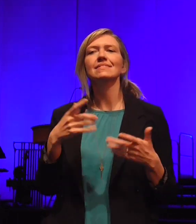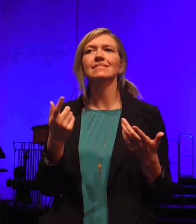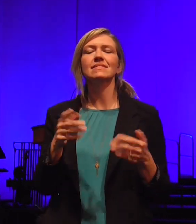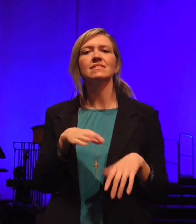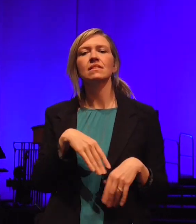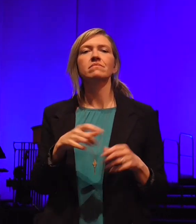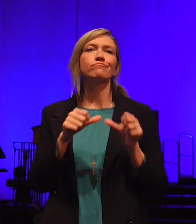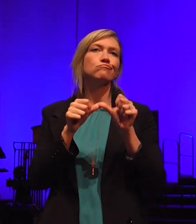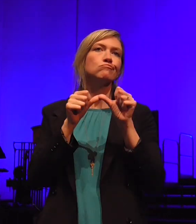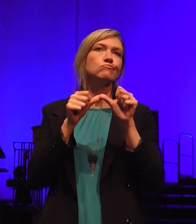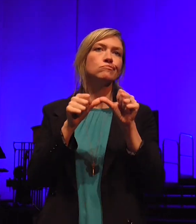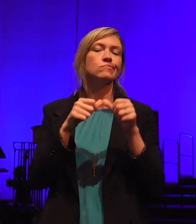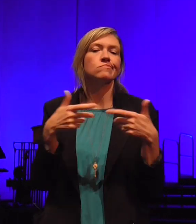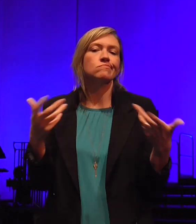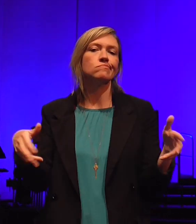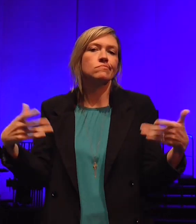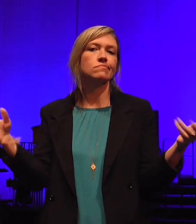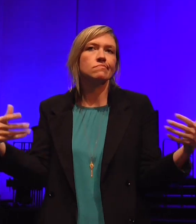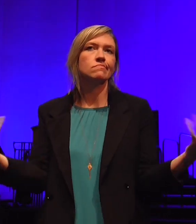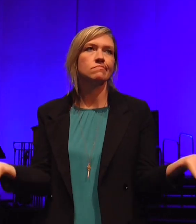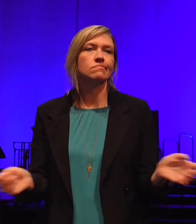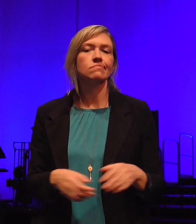It's the never-ending.